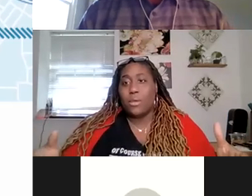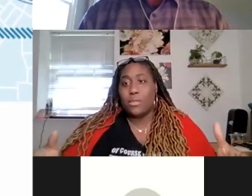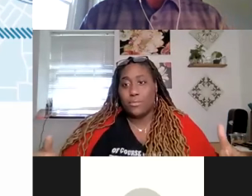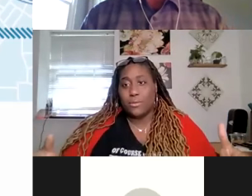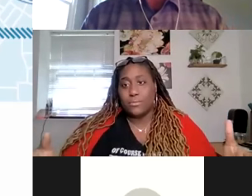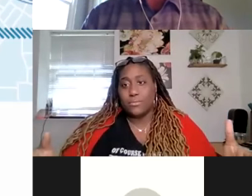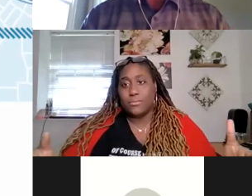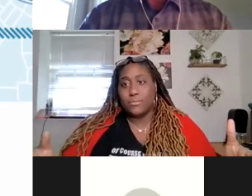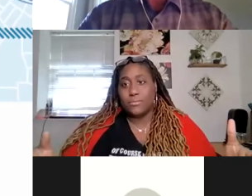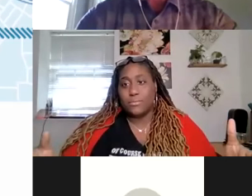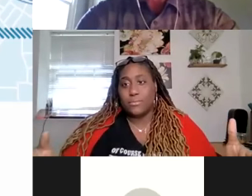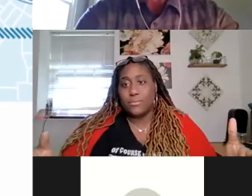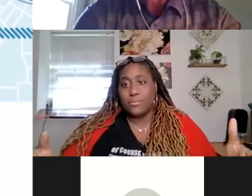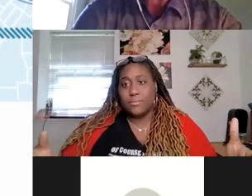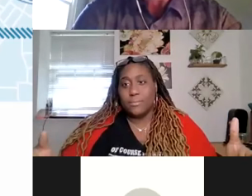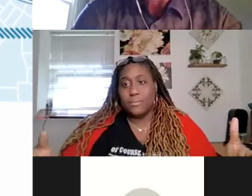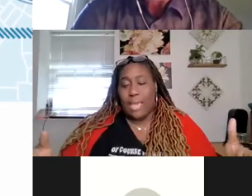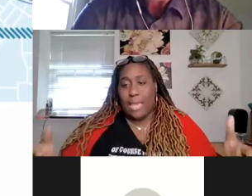been going through?